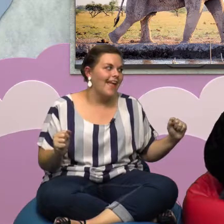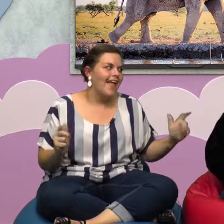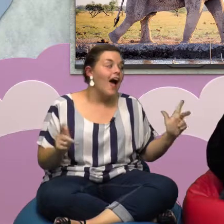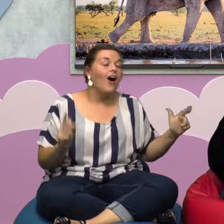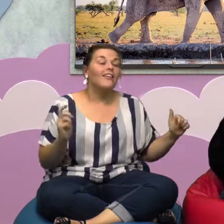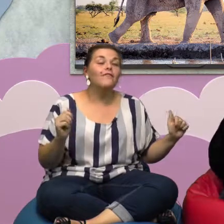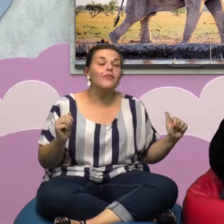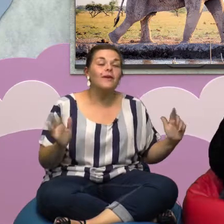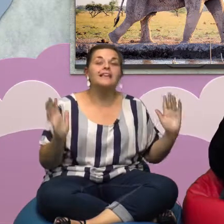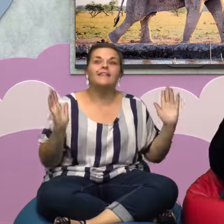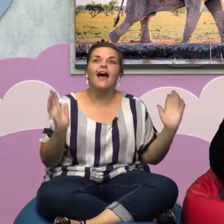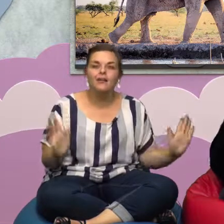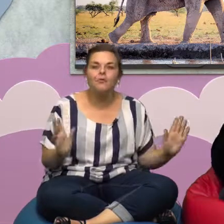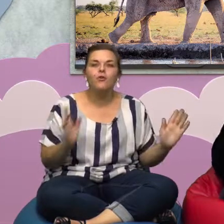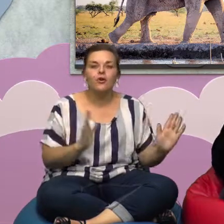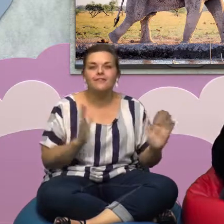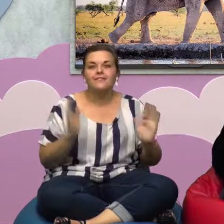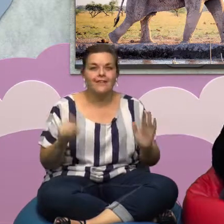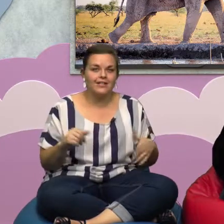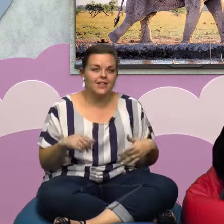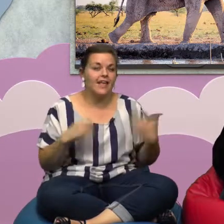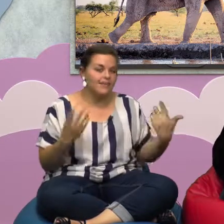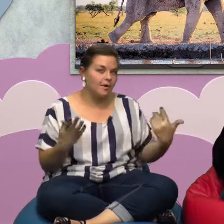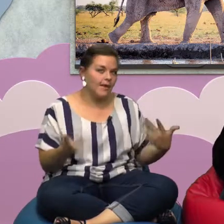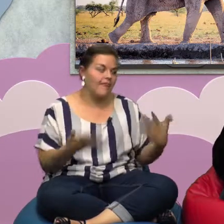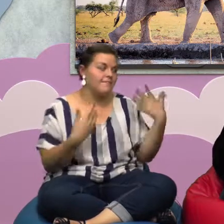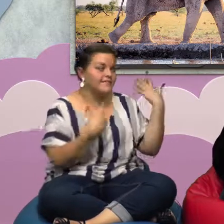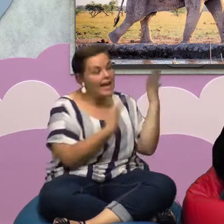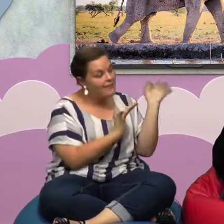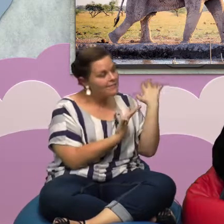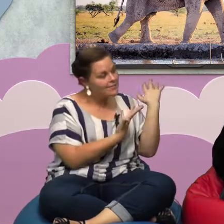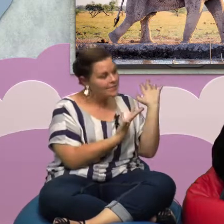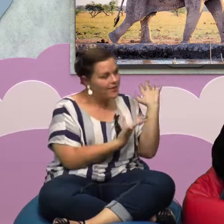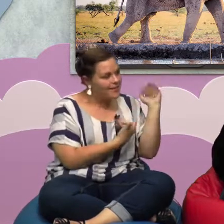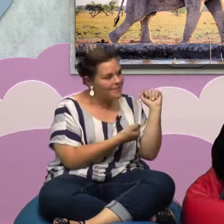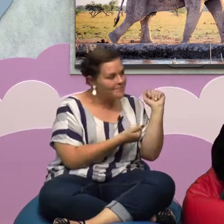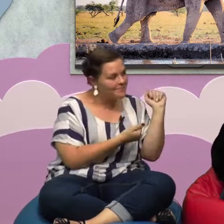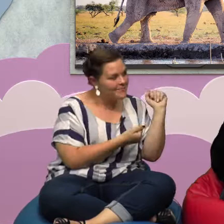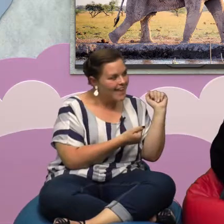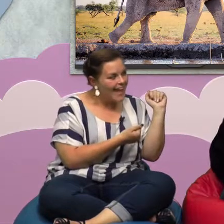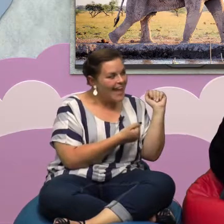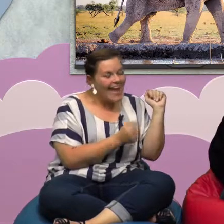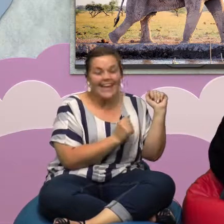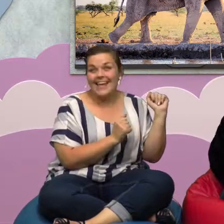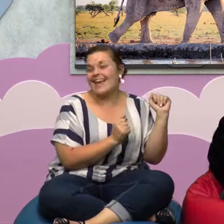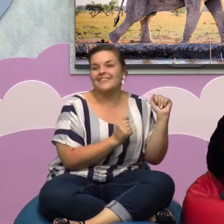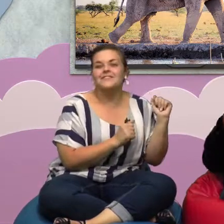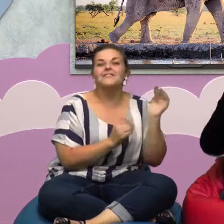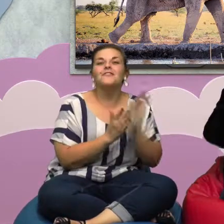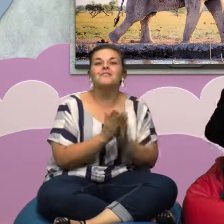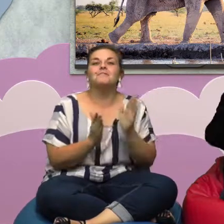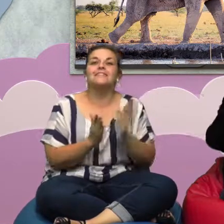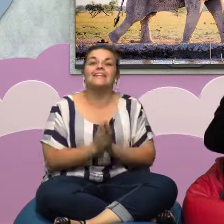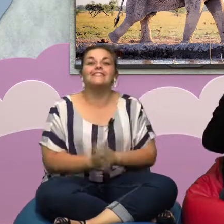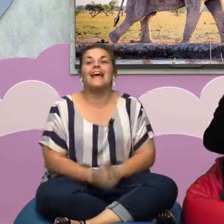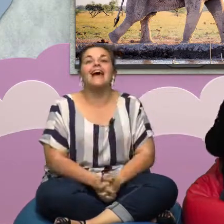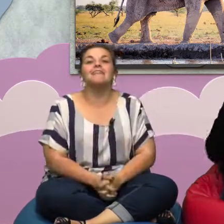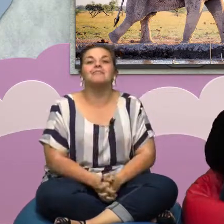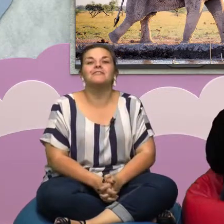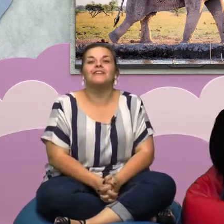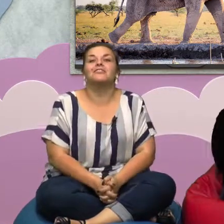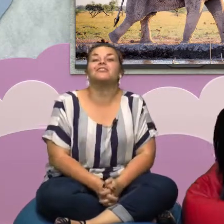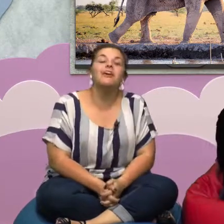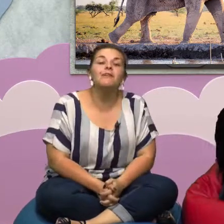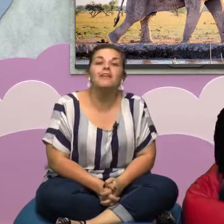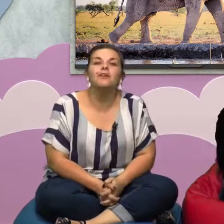No. Our theme for the week is animal conservation. That's why we have Mr. Elephant on the screen. Ooh. Yes, so it's all about protecting